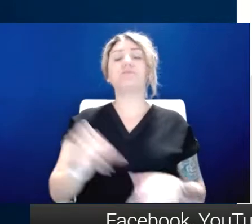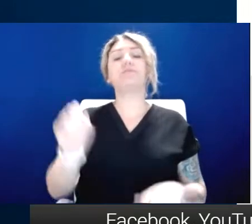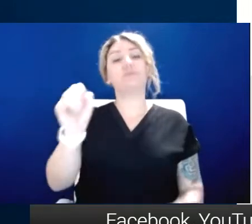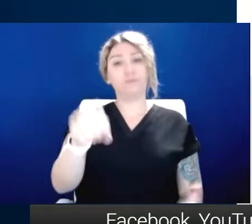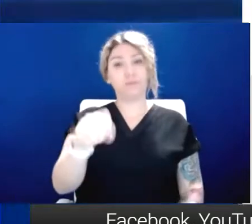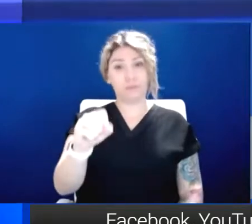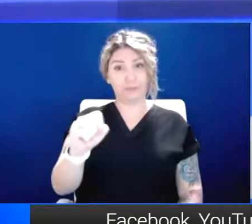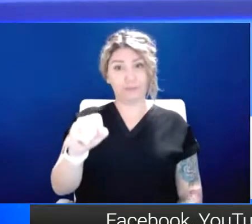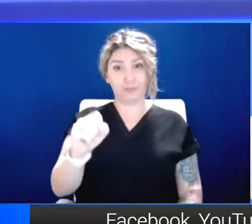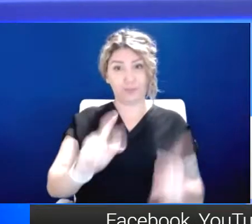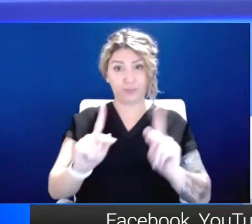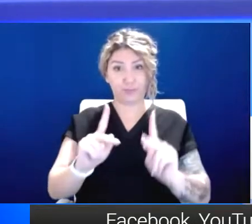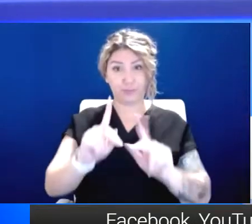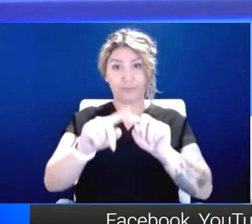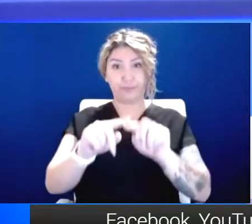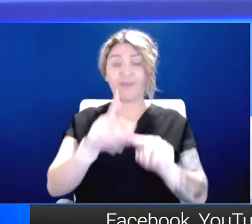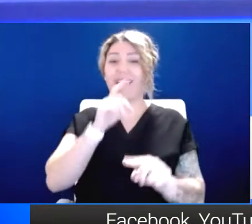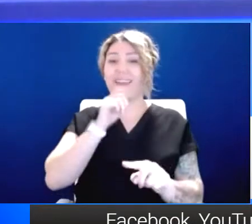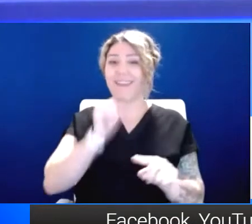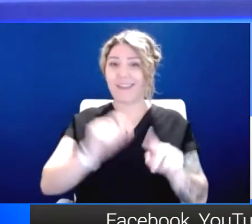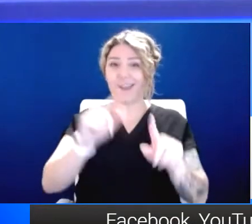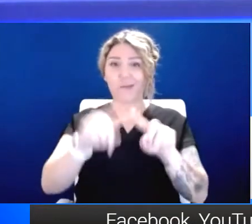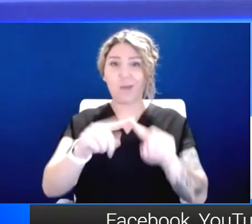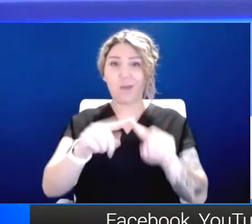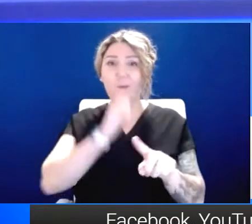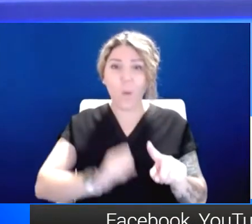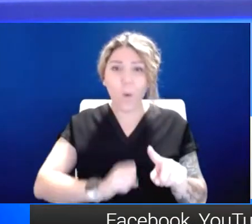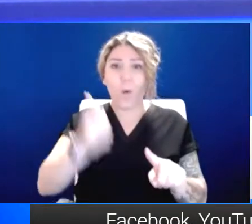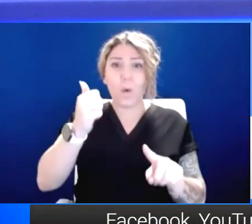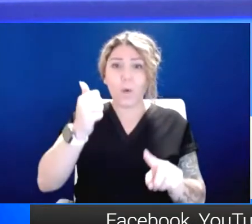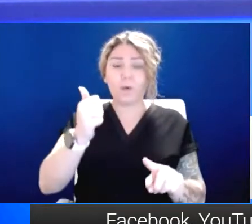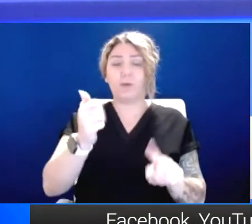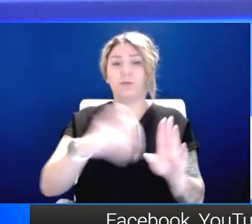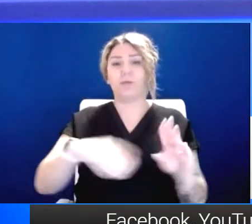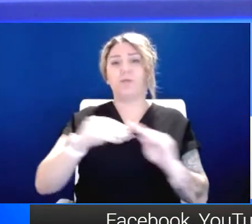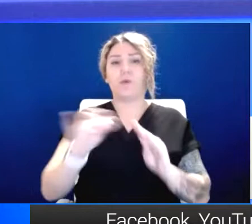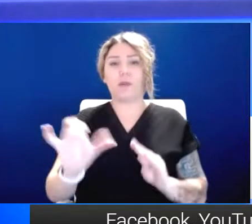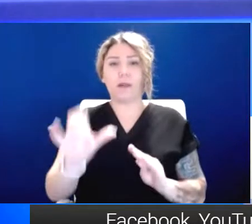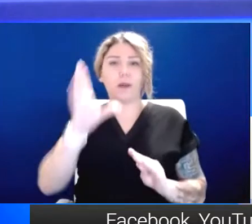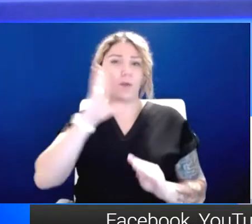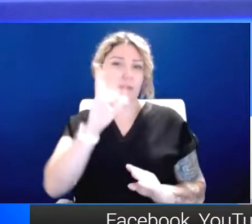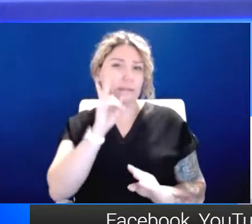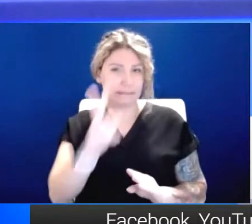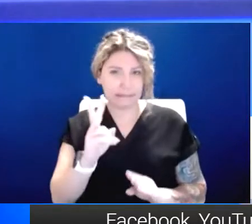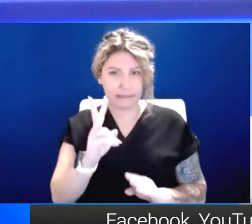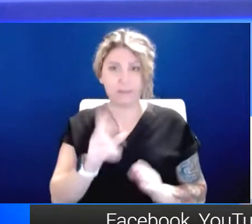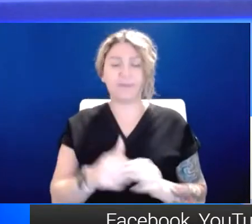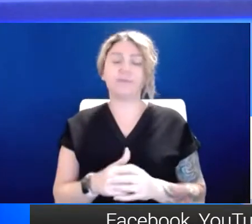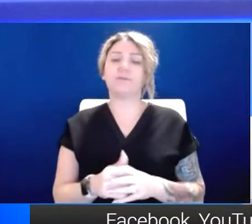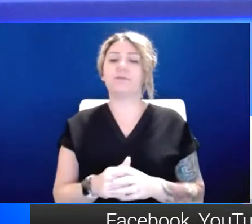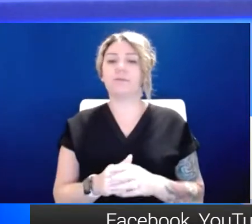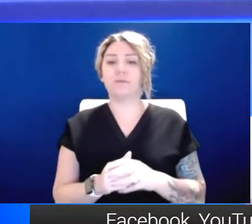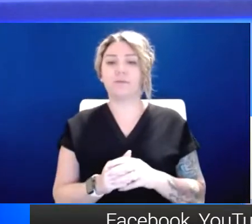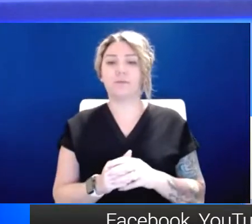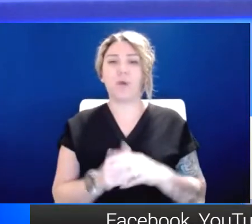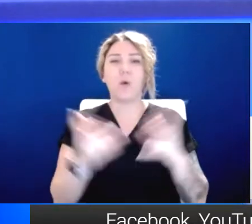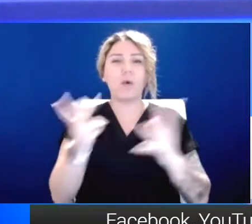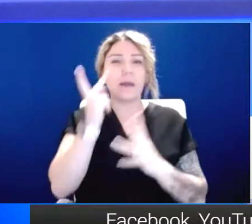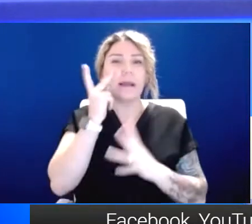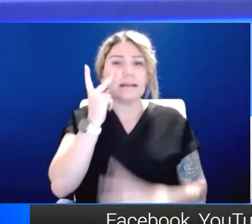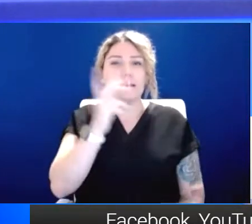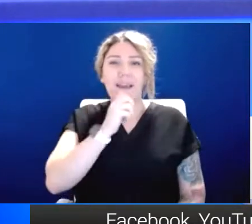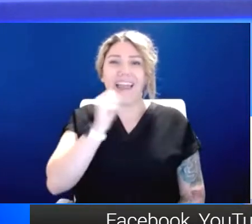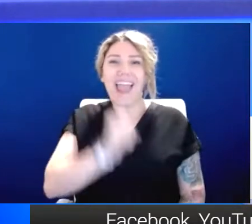is age-based. The older the population, much more likely you're going to see Parkinson's disease. And what we are seeing is an aging population.